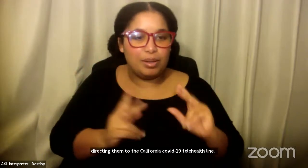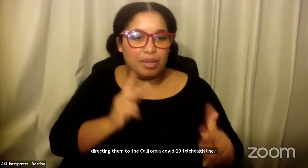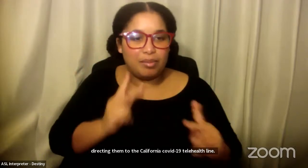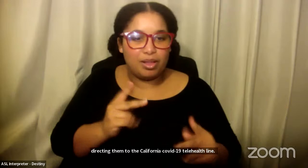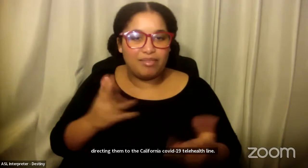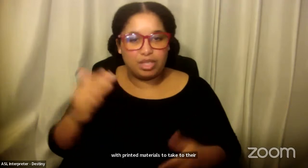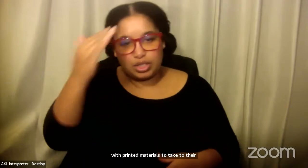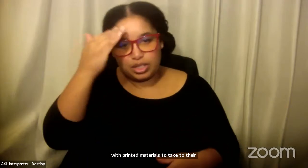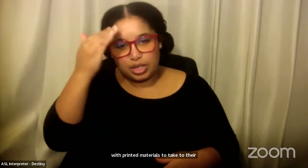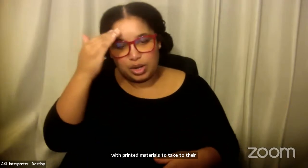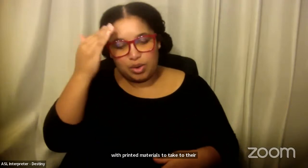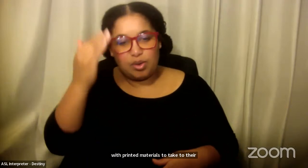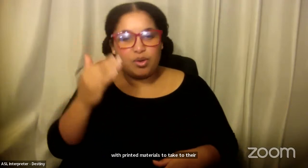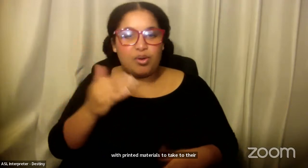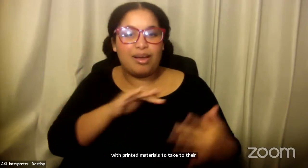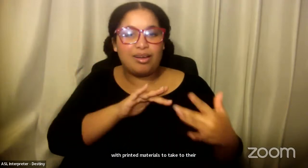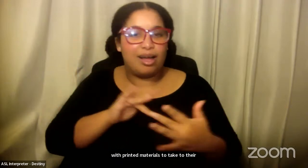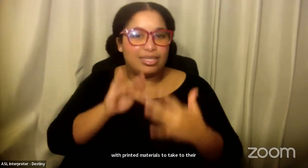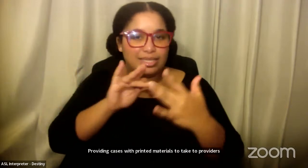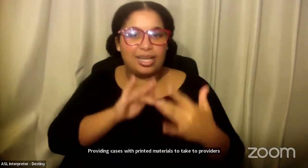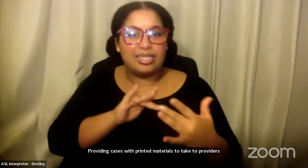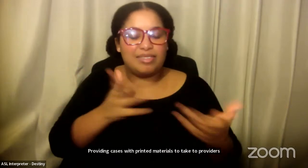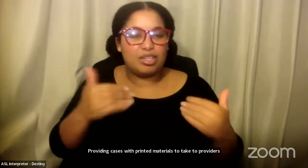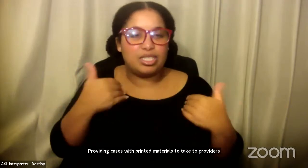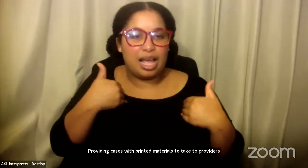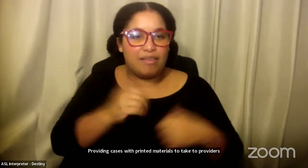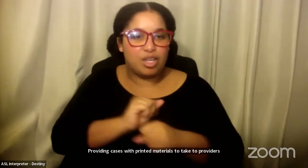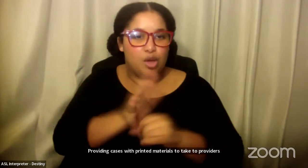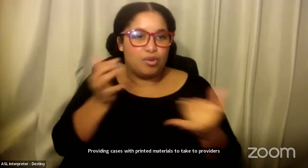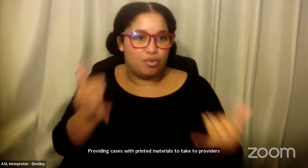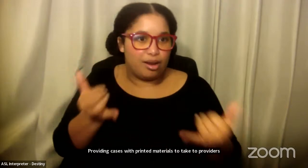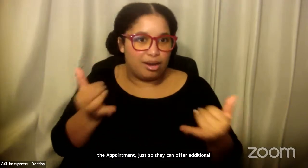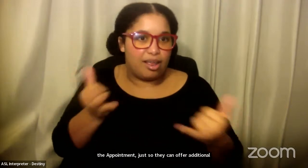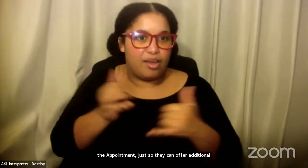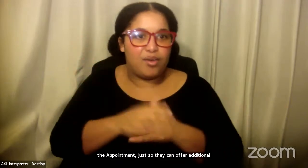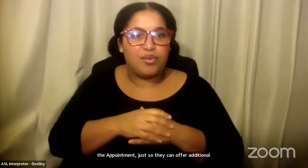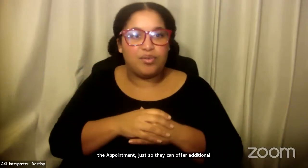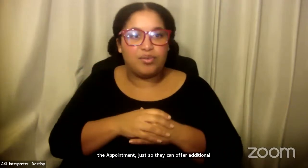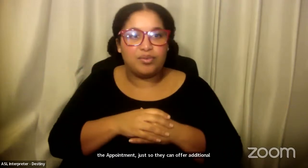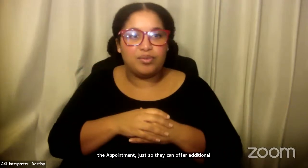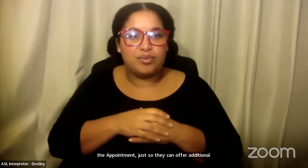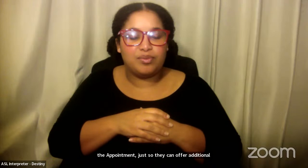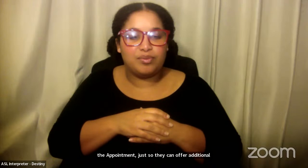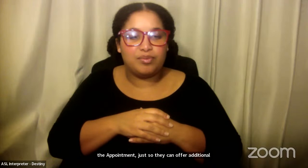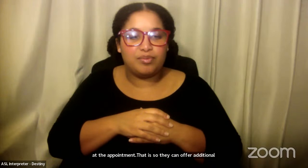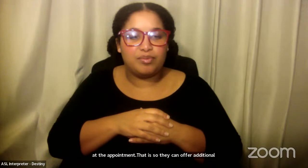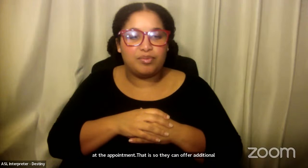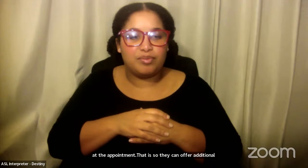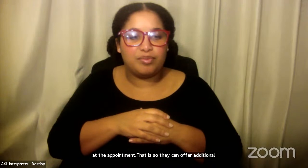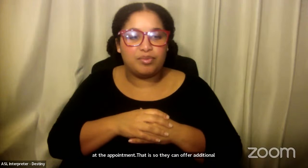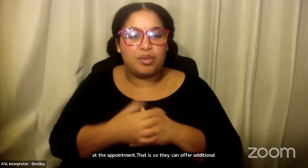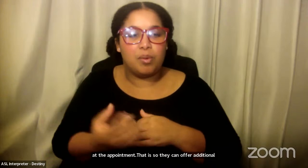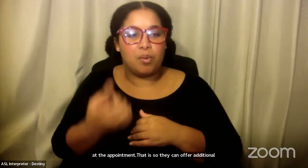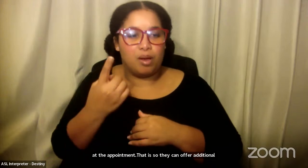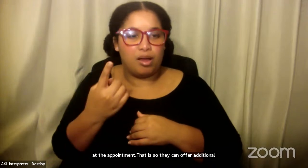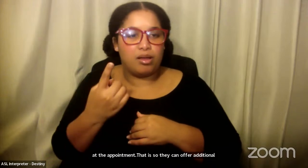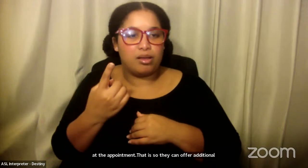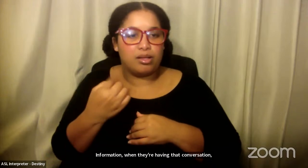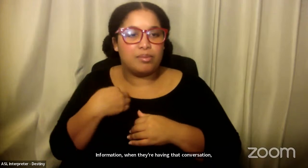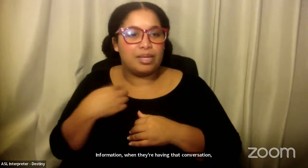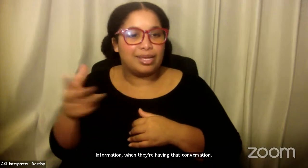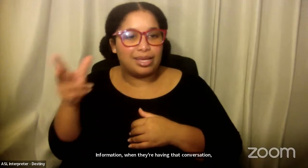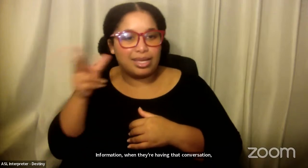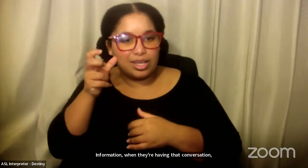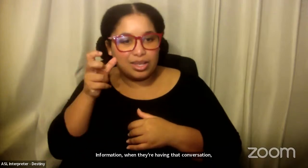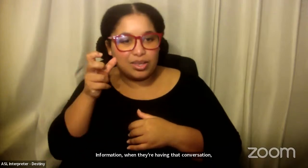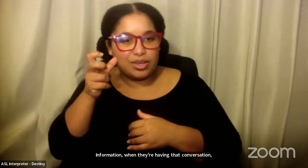and contacts have COVID at this moment. And one of the things that I'm hearing